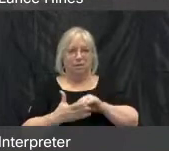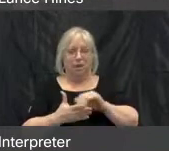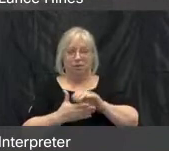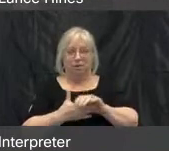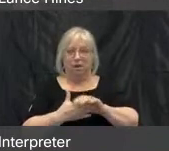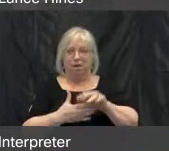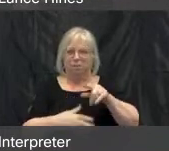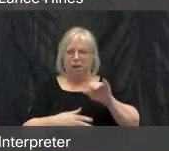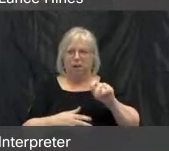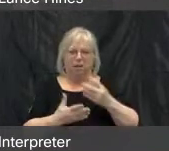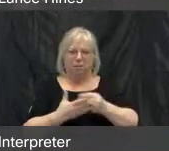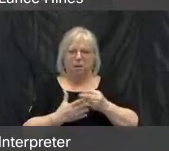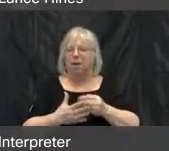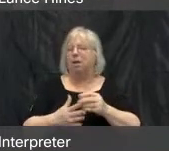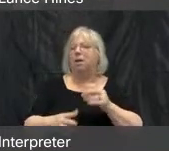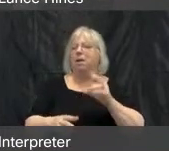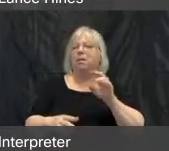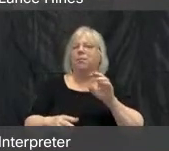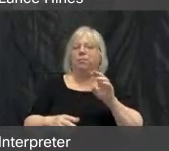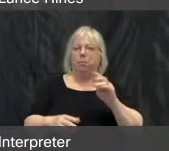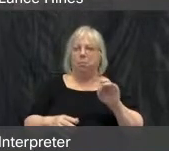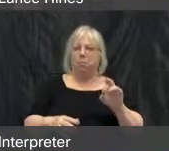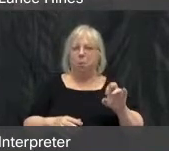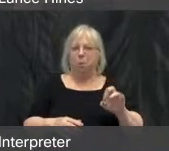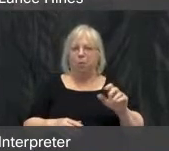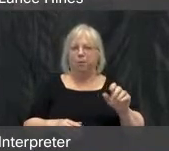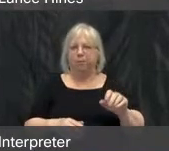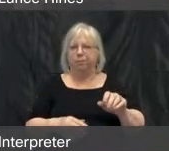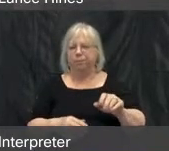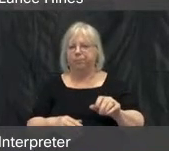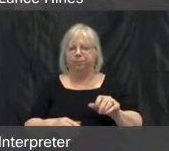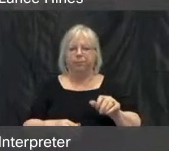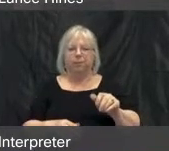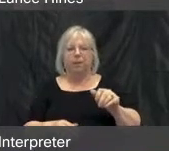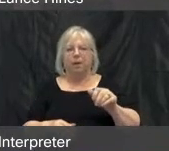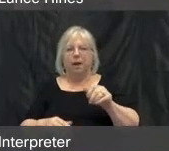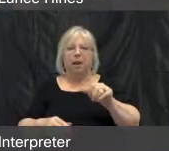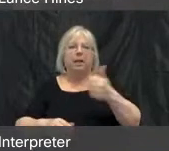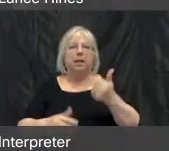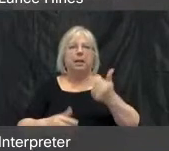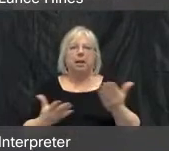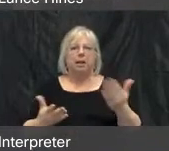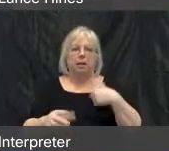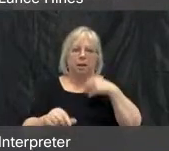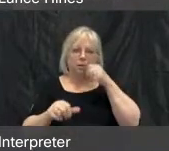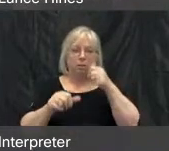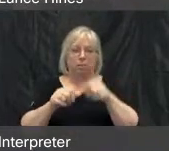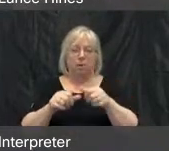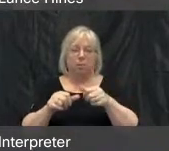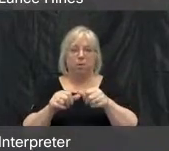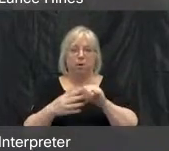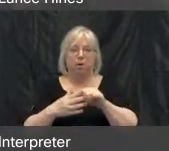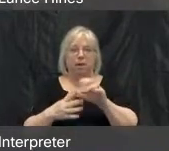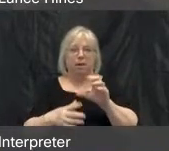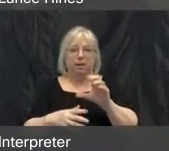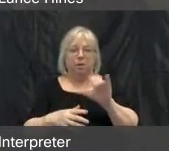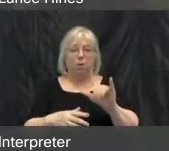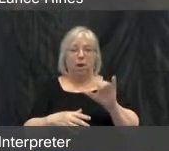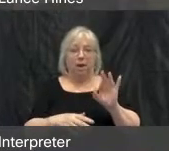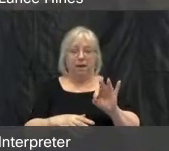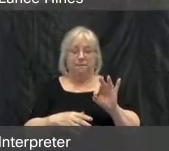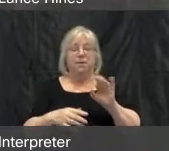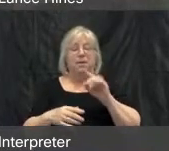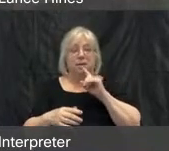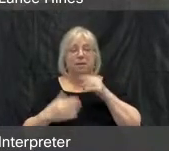$495,000 in PIT money. Well, the other thing that we need to remember is that the CYF